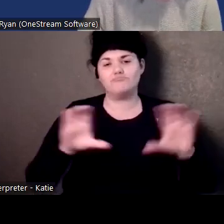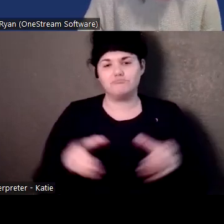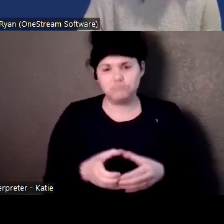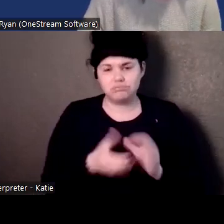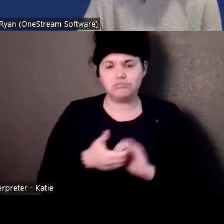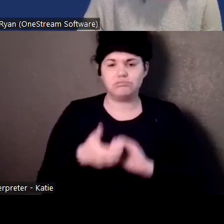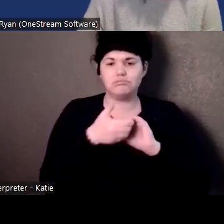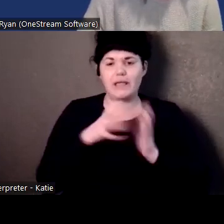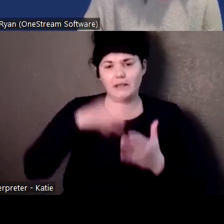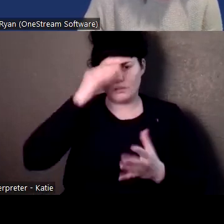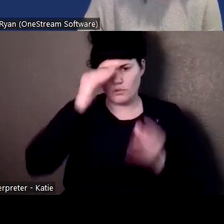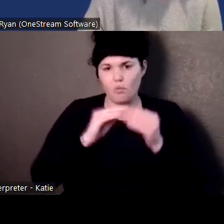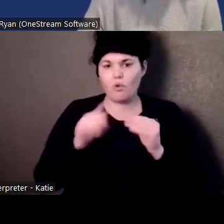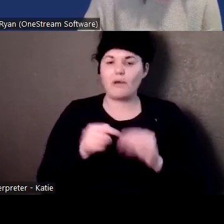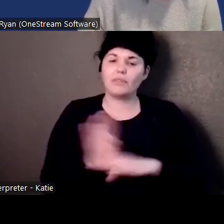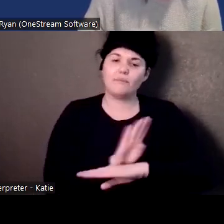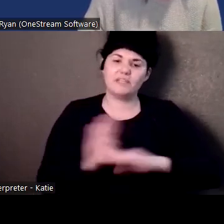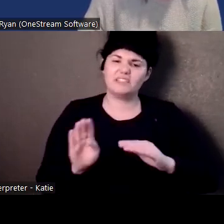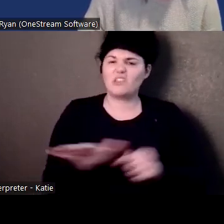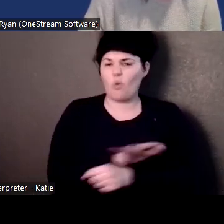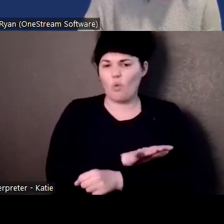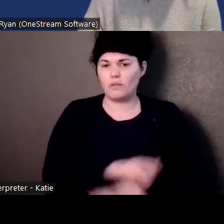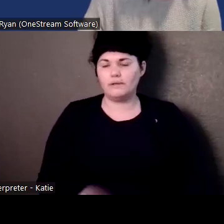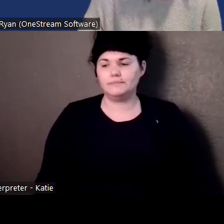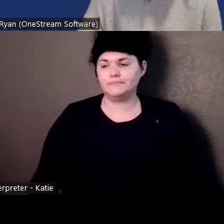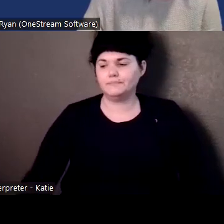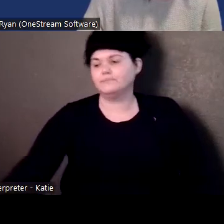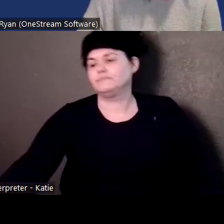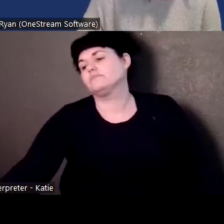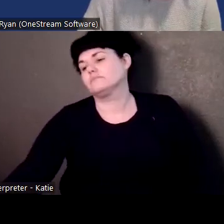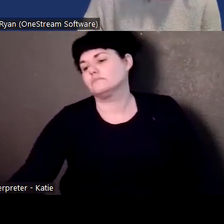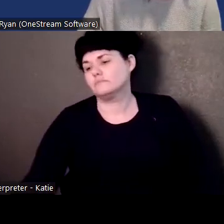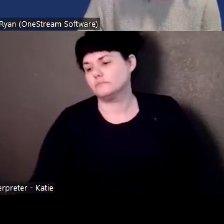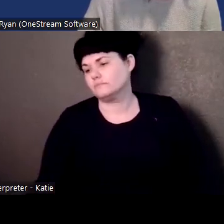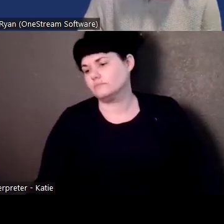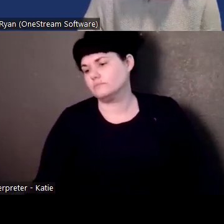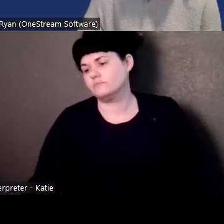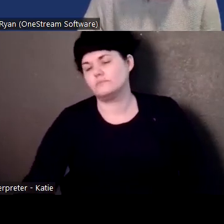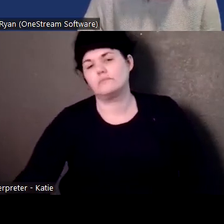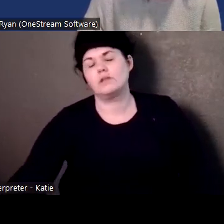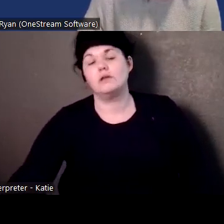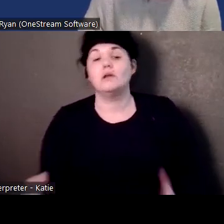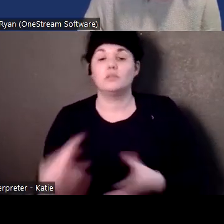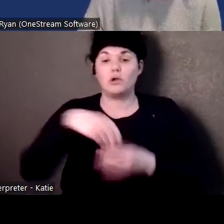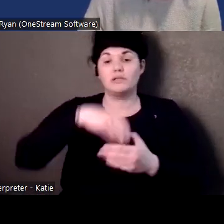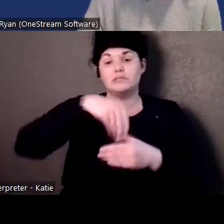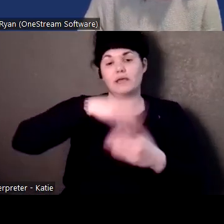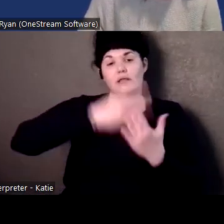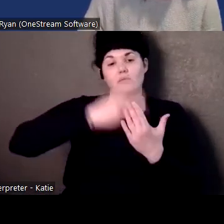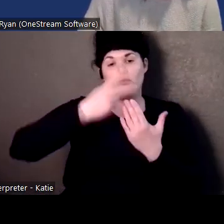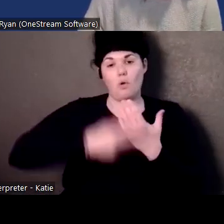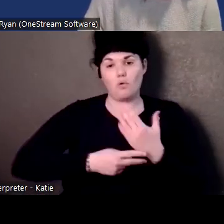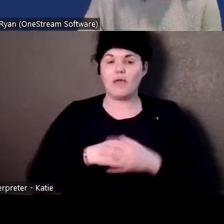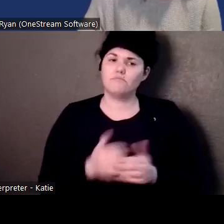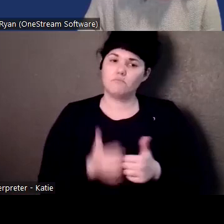as a whole. So to participate in the program, so we mainly are